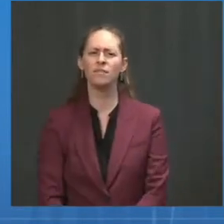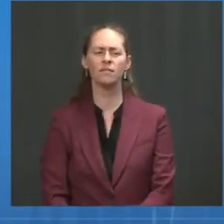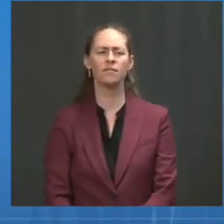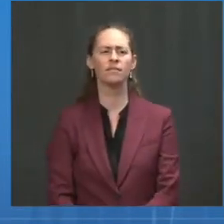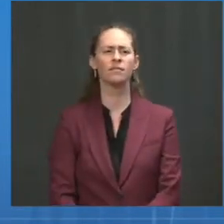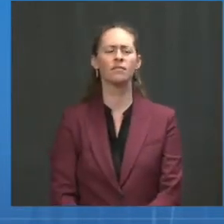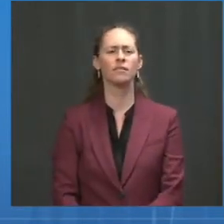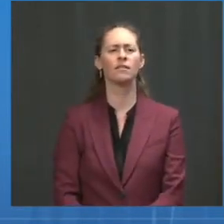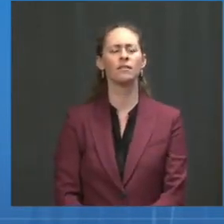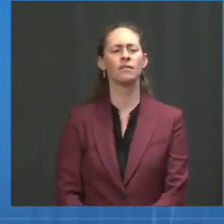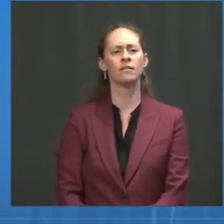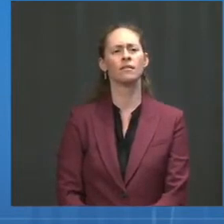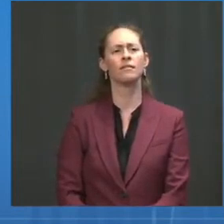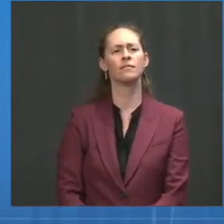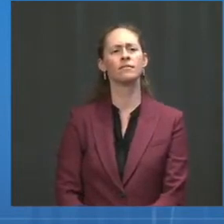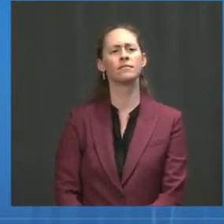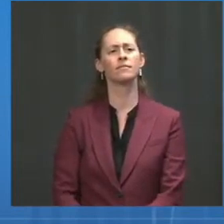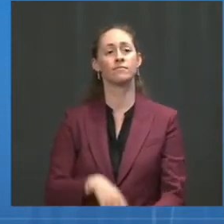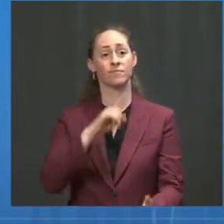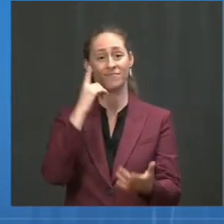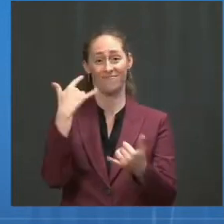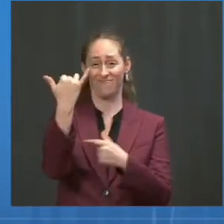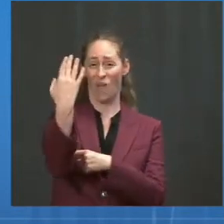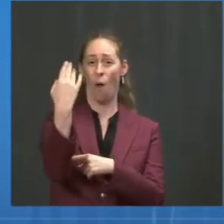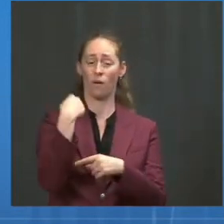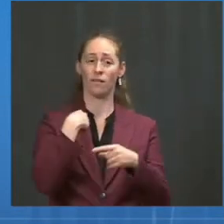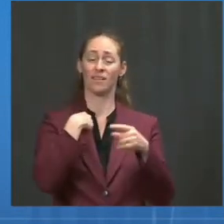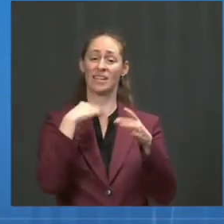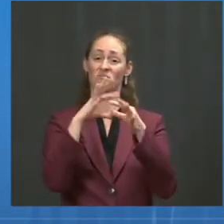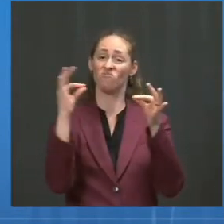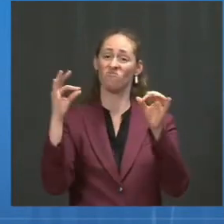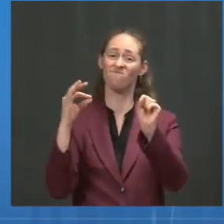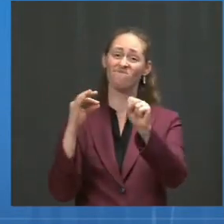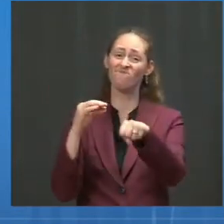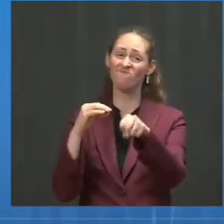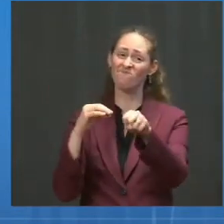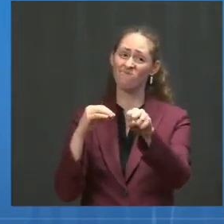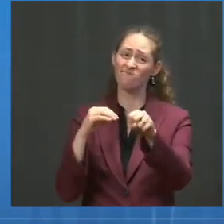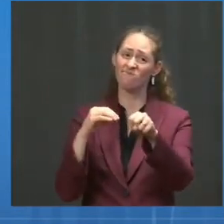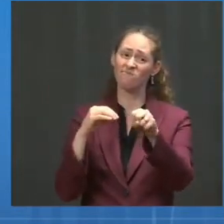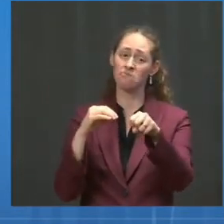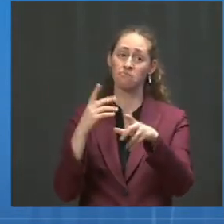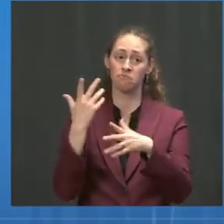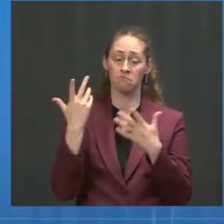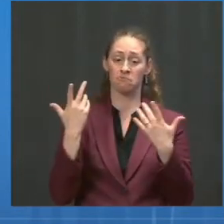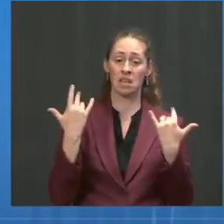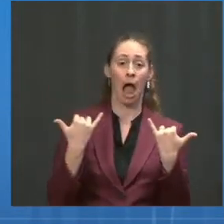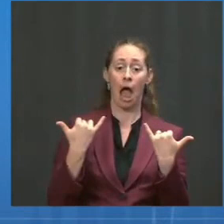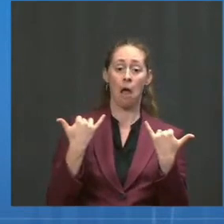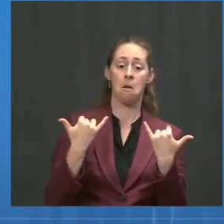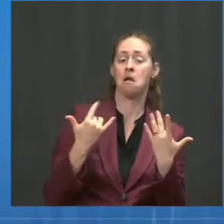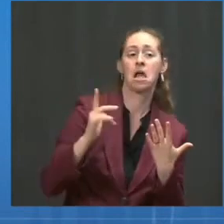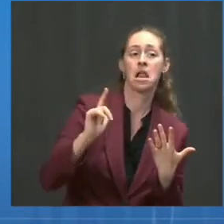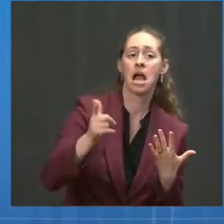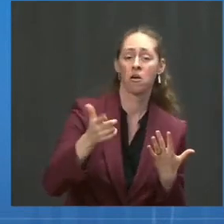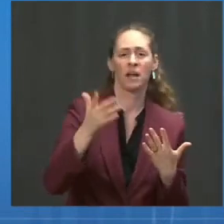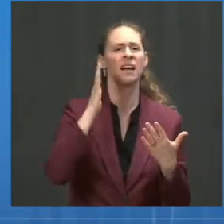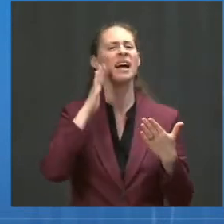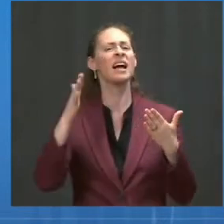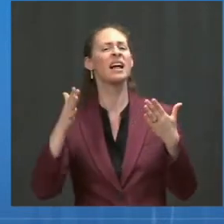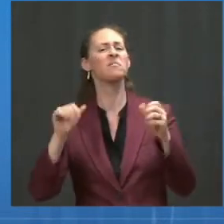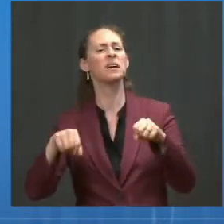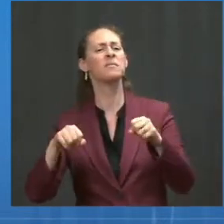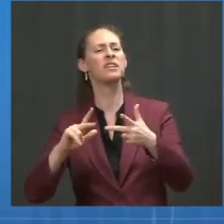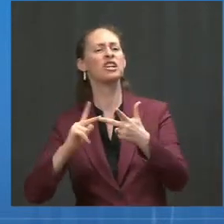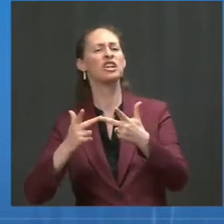Well, when I made that statement, it's a true statement that we believe sooner or later you will need a booster for durability of protection.